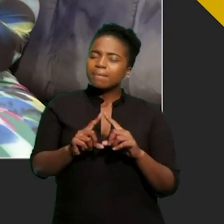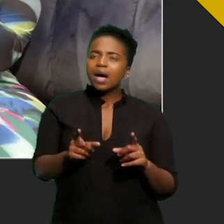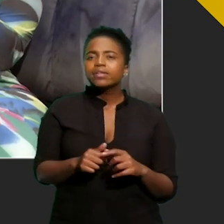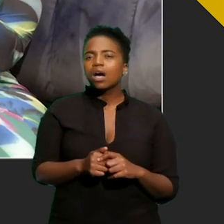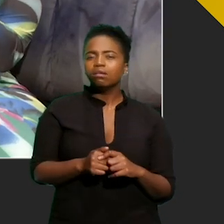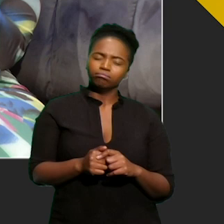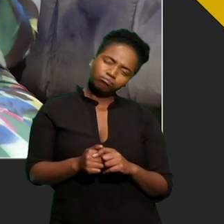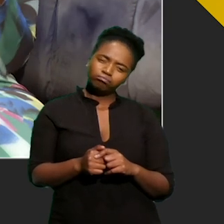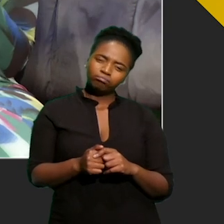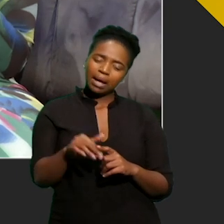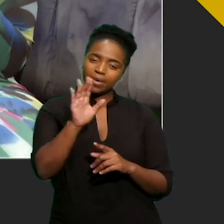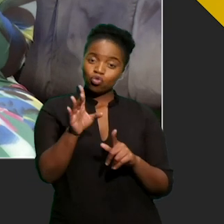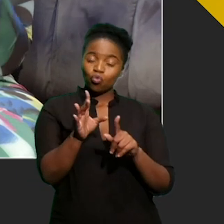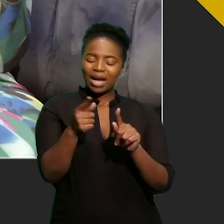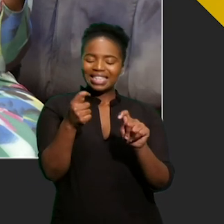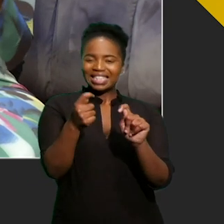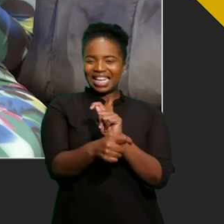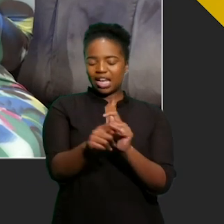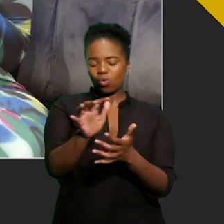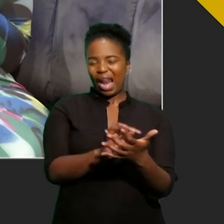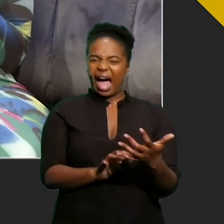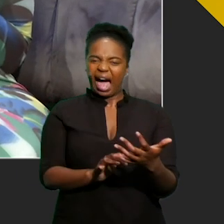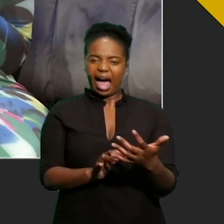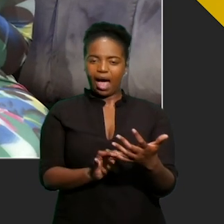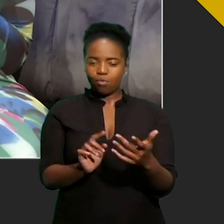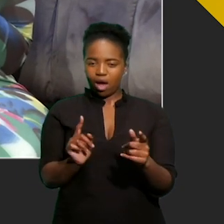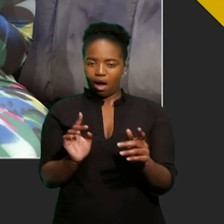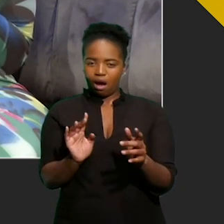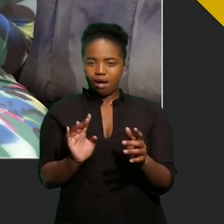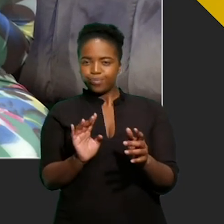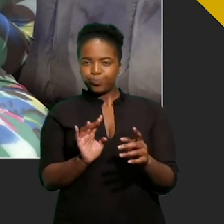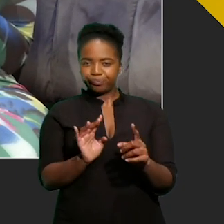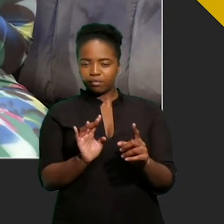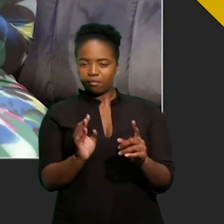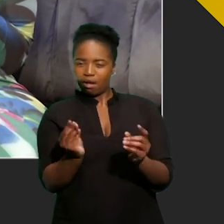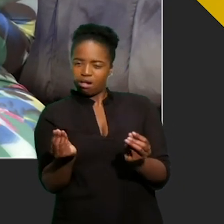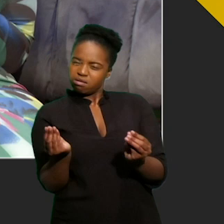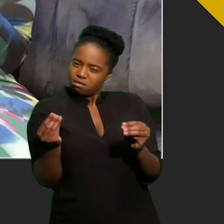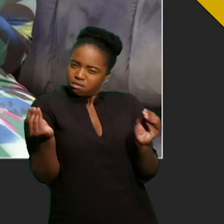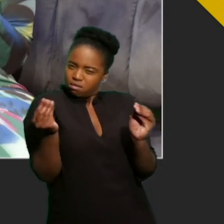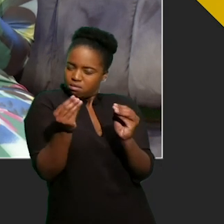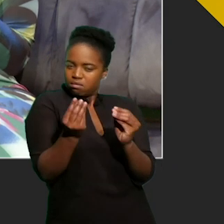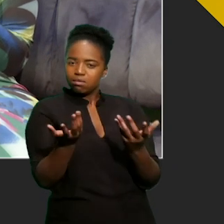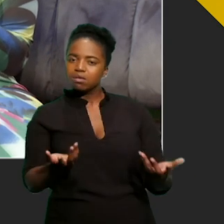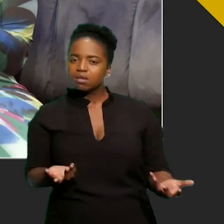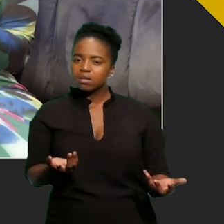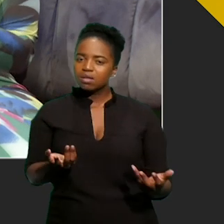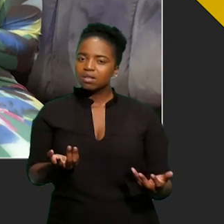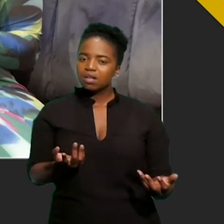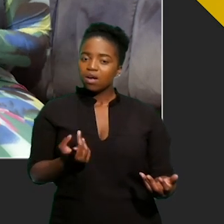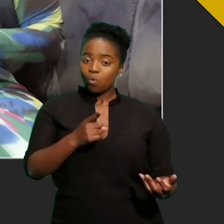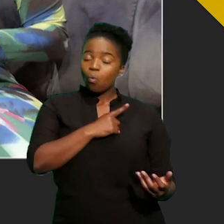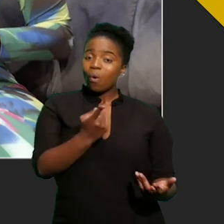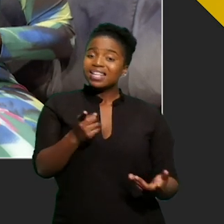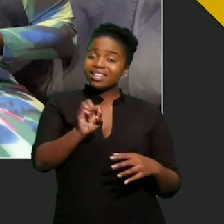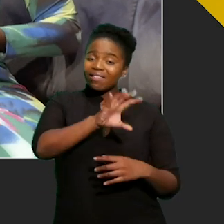necessarily changing a story, you're just swaying a direction of it? Do you? Because I want to understand. What happened